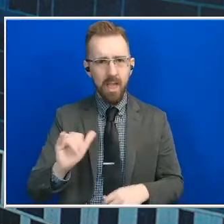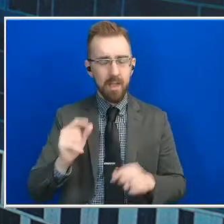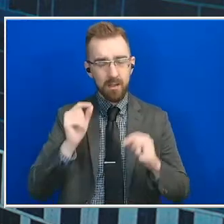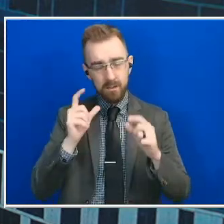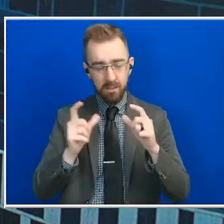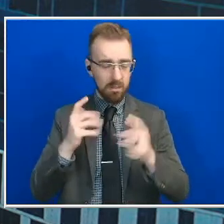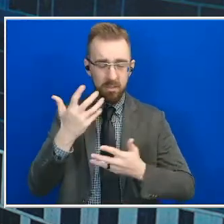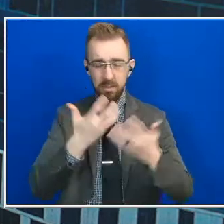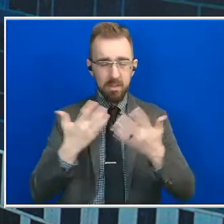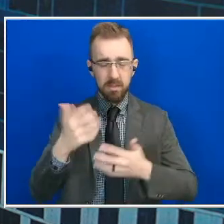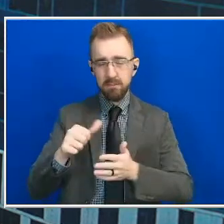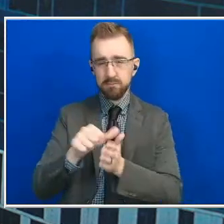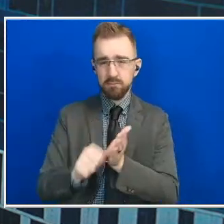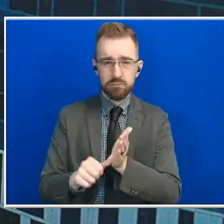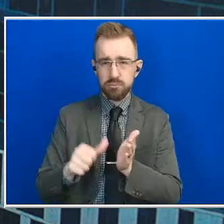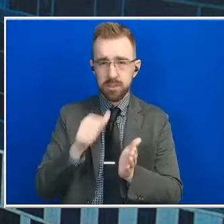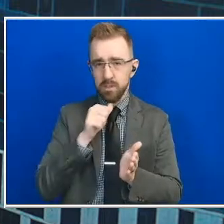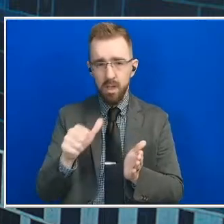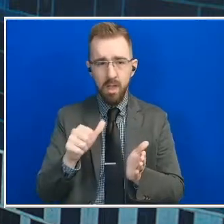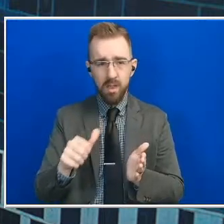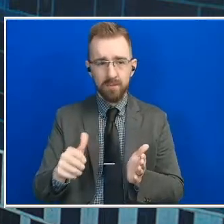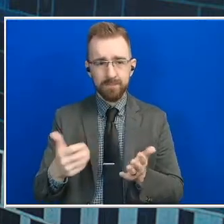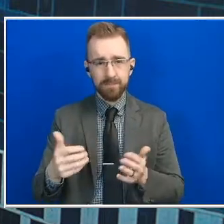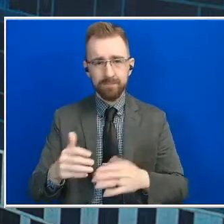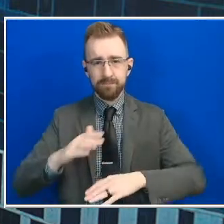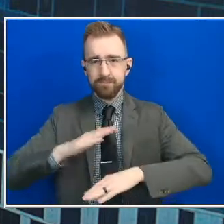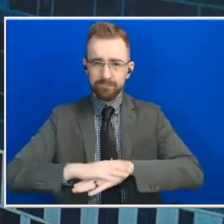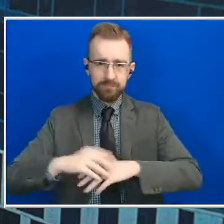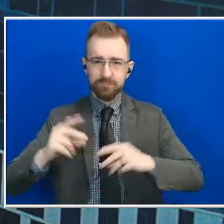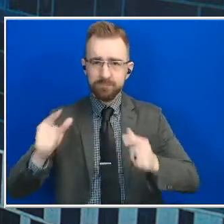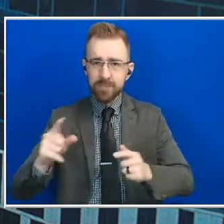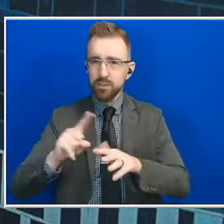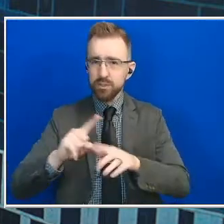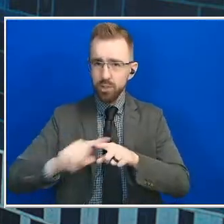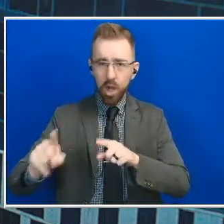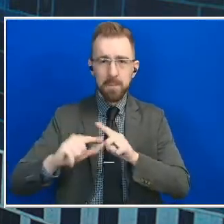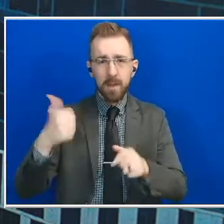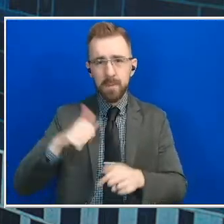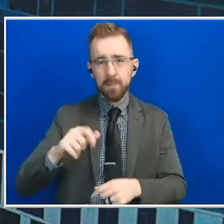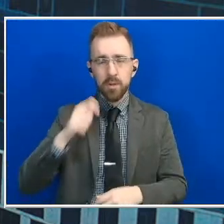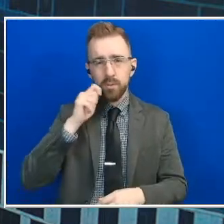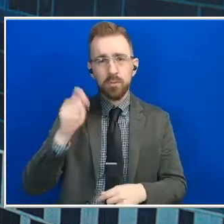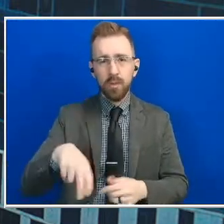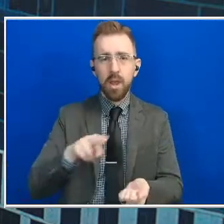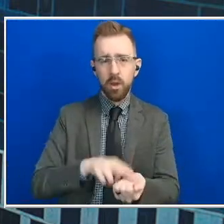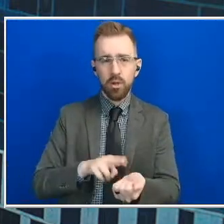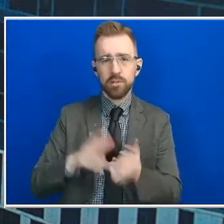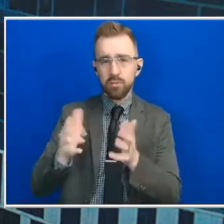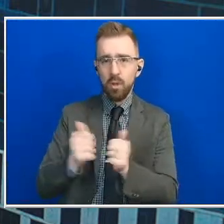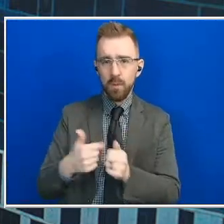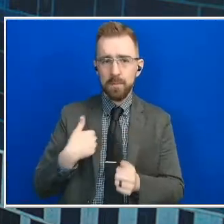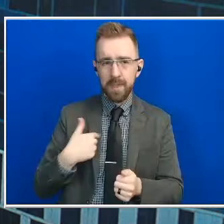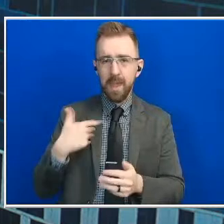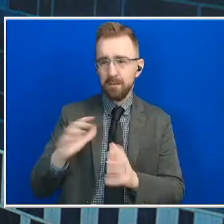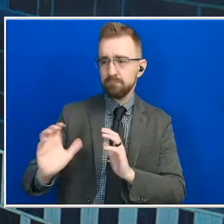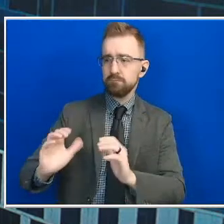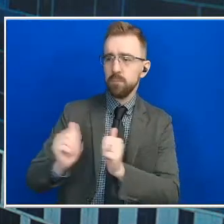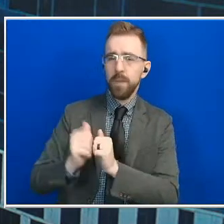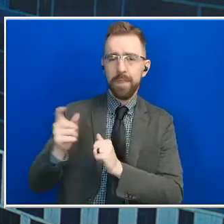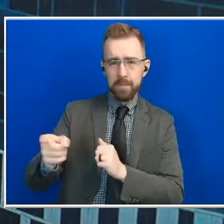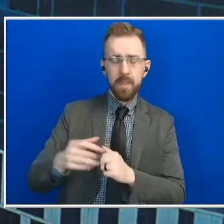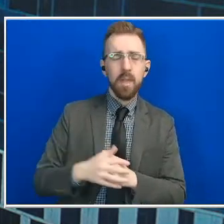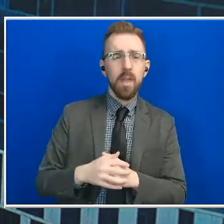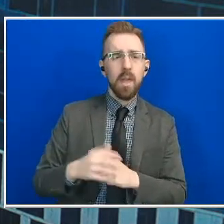like on my game entirely. But I remember a Ukrainian nurse talking to me, and I chatted a little bit with him. And then I come up here and I